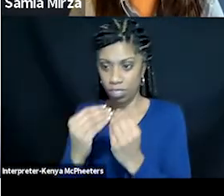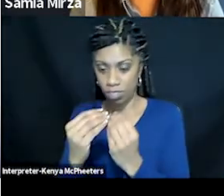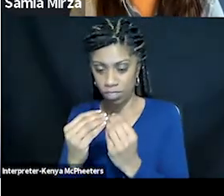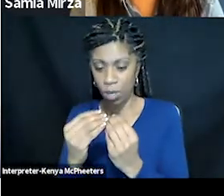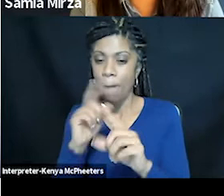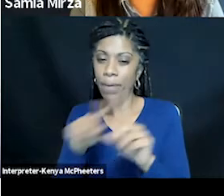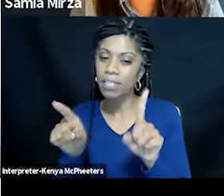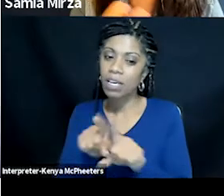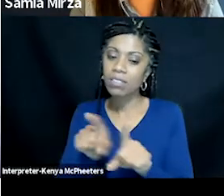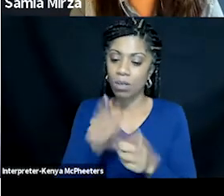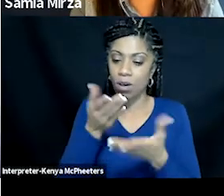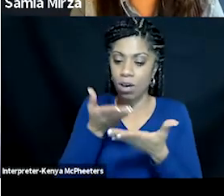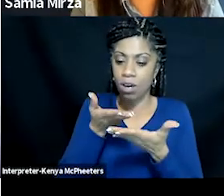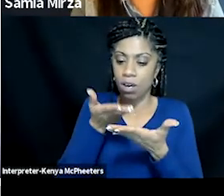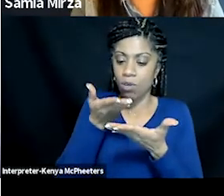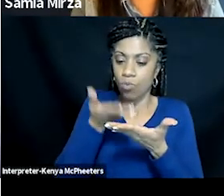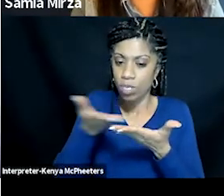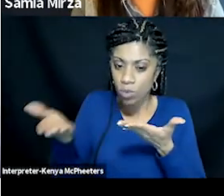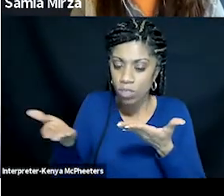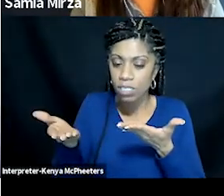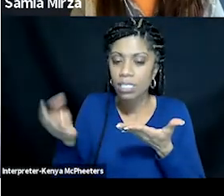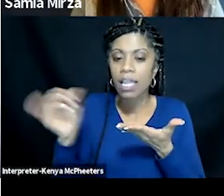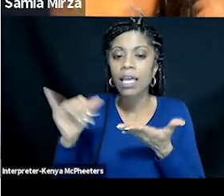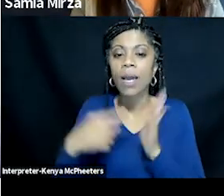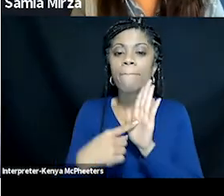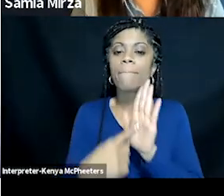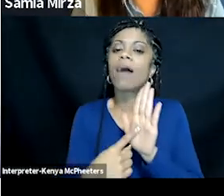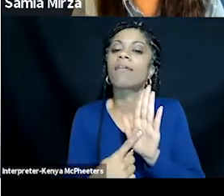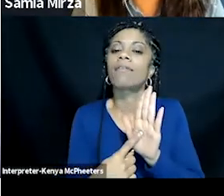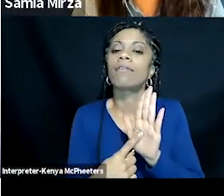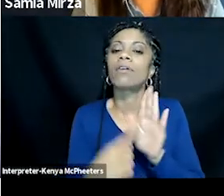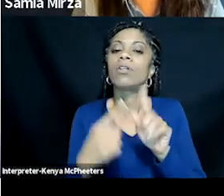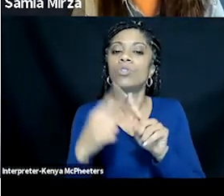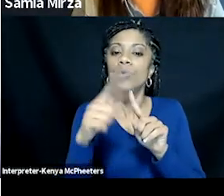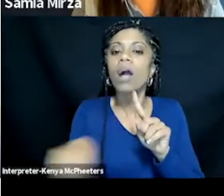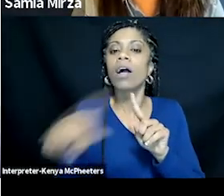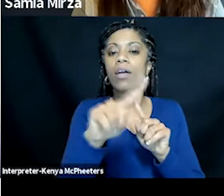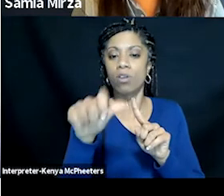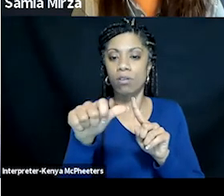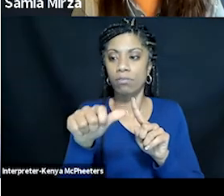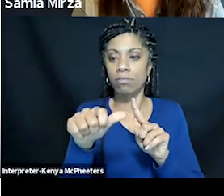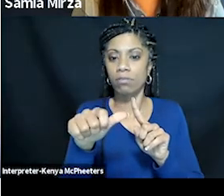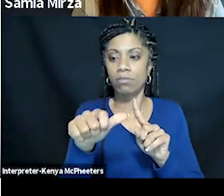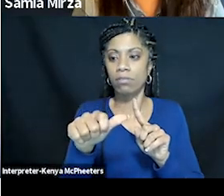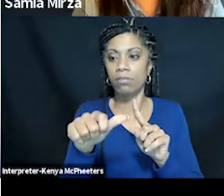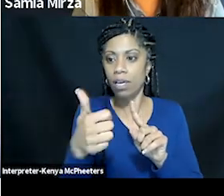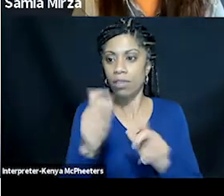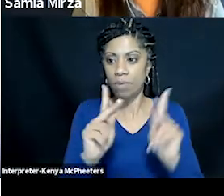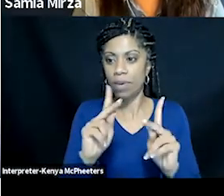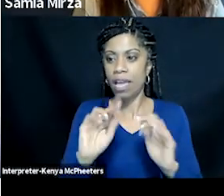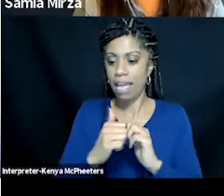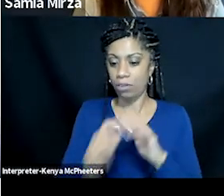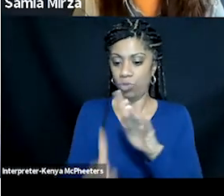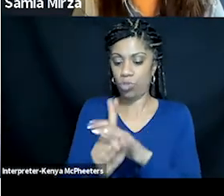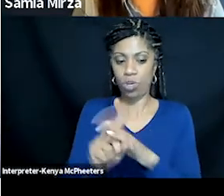resource almost, or a model that you're providing to the field of how we're supposed to be showing up in this space and how we're supposed to be talking,